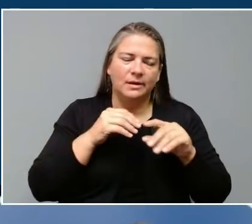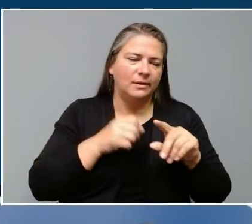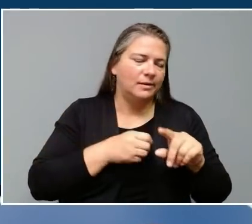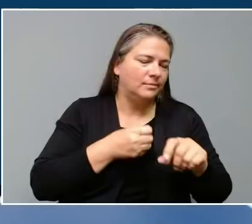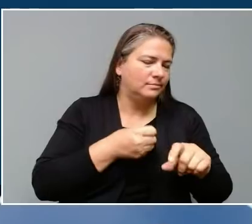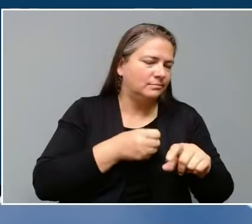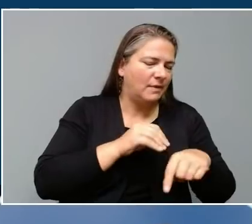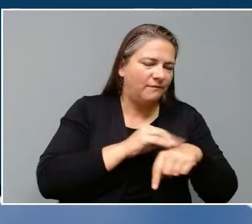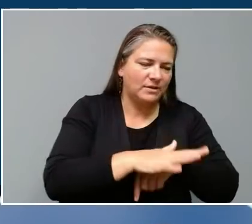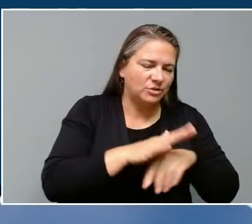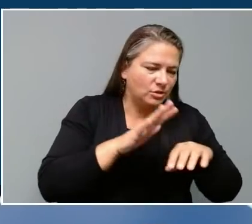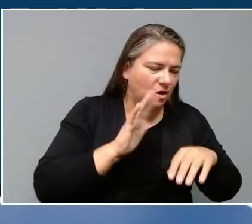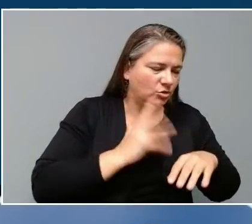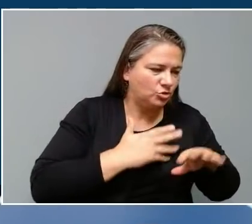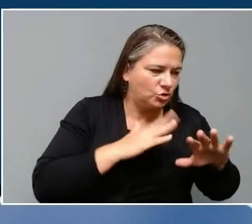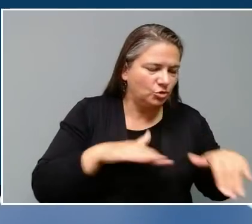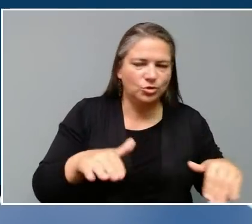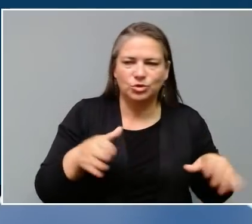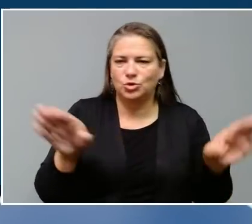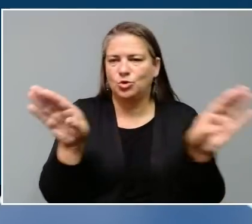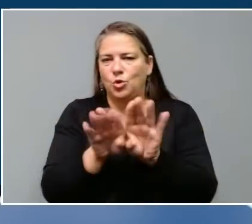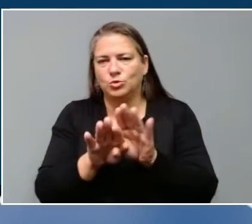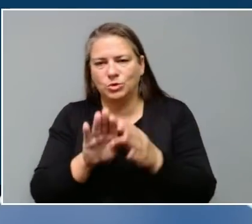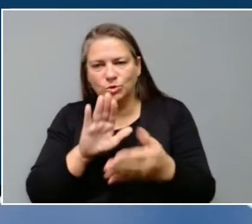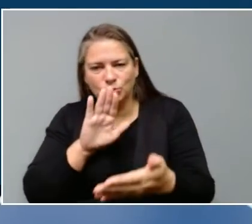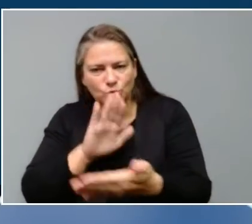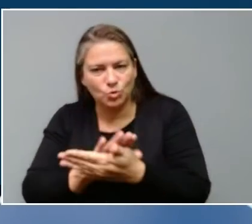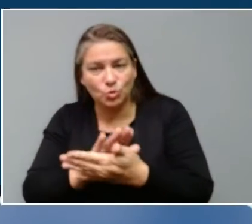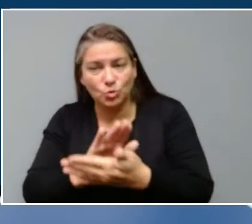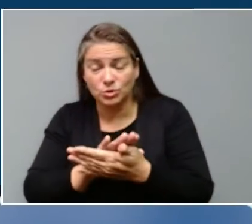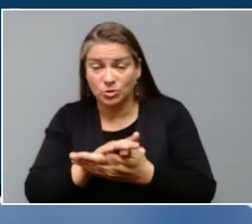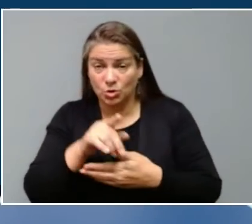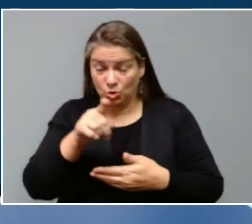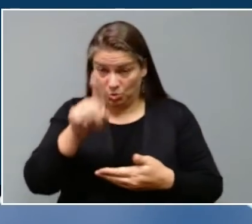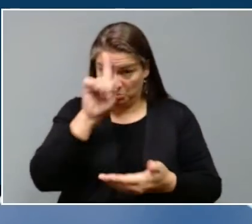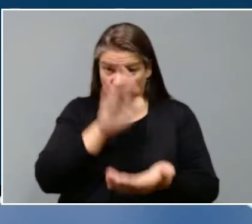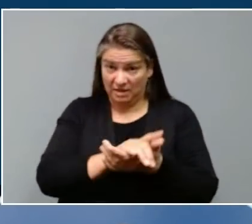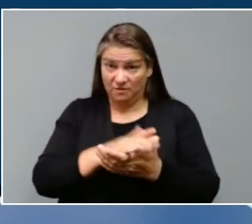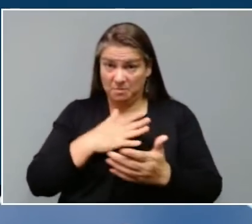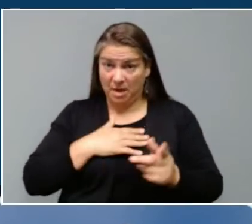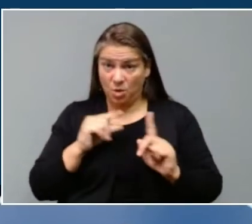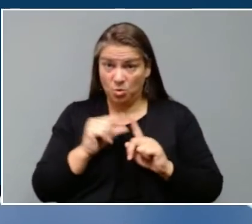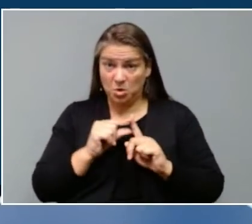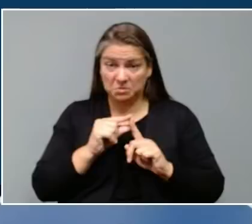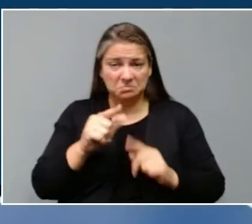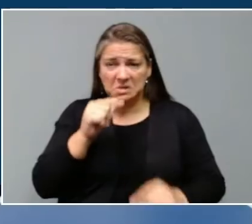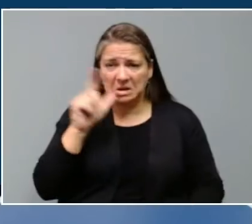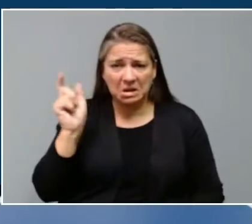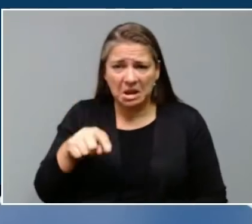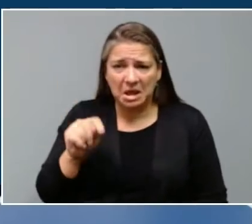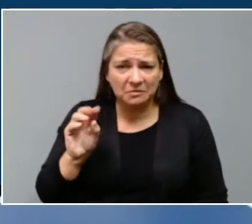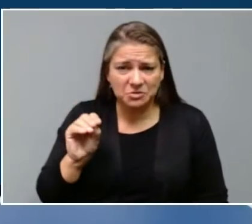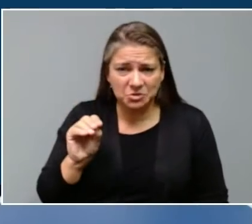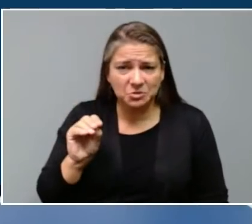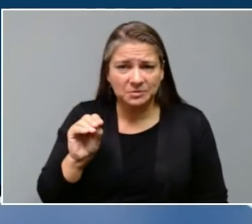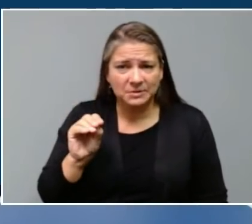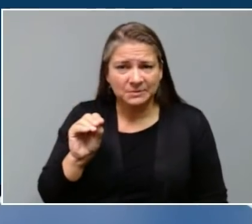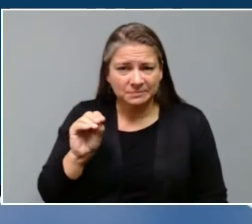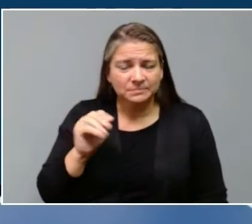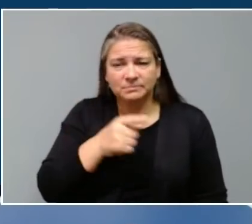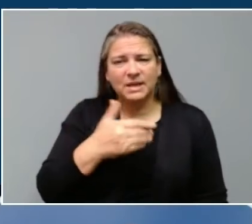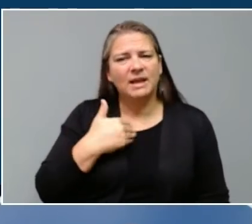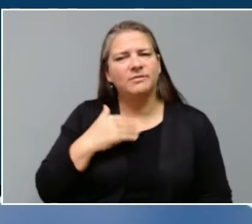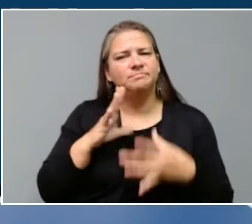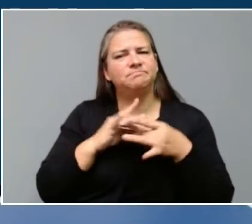our schools. But you don't have to take my word for it. We have a message from a couple of doctors